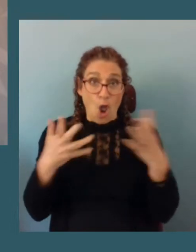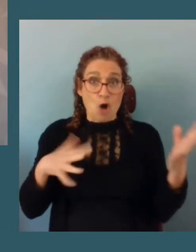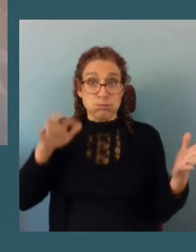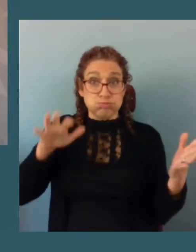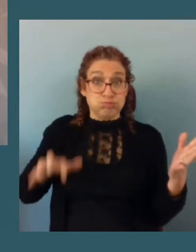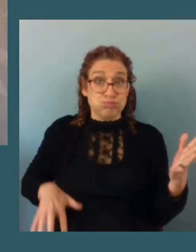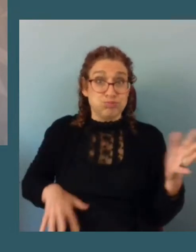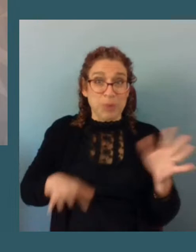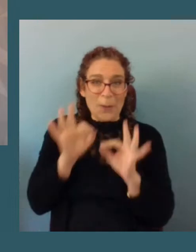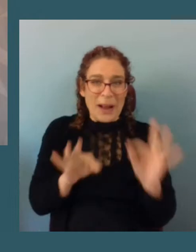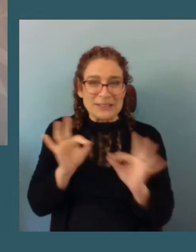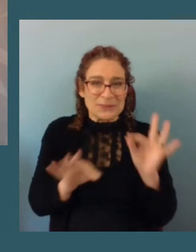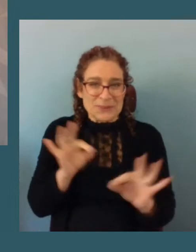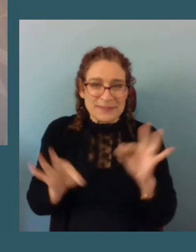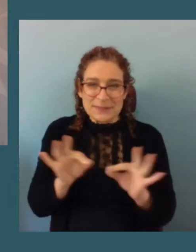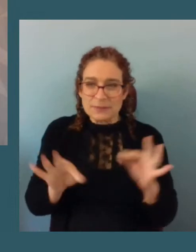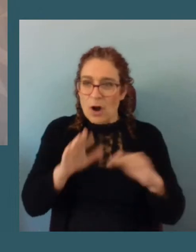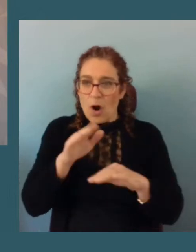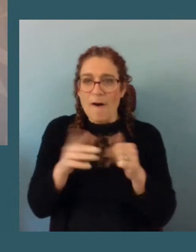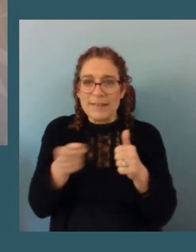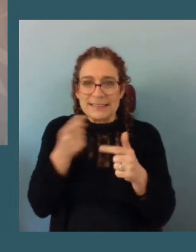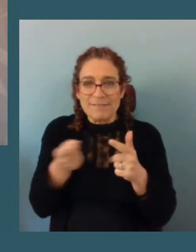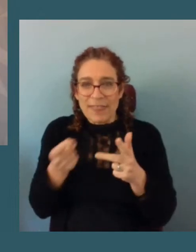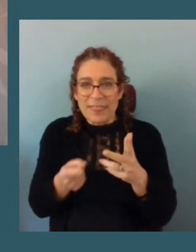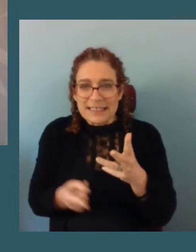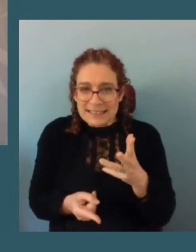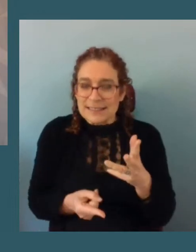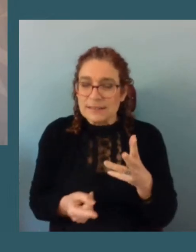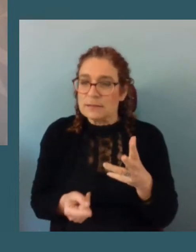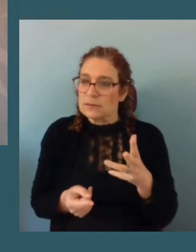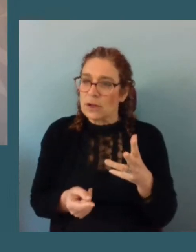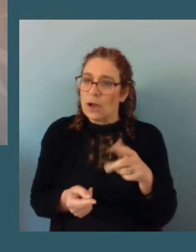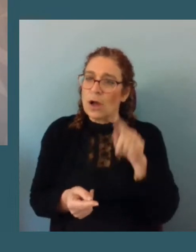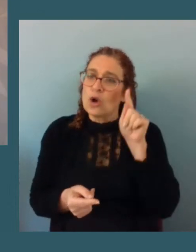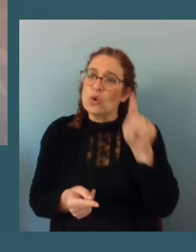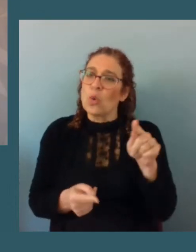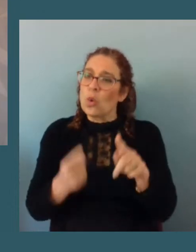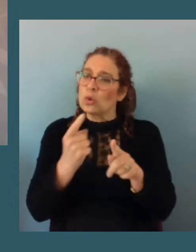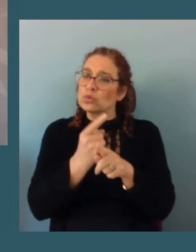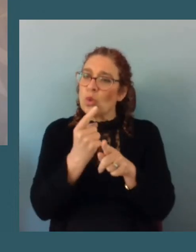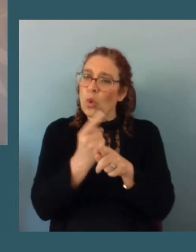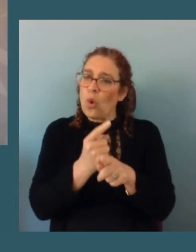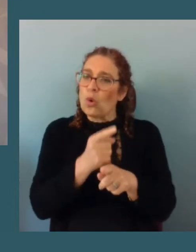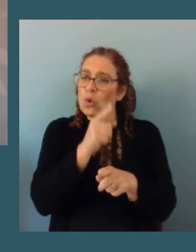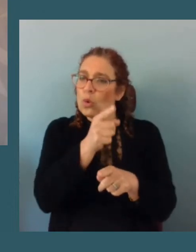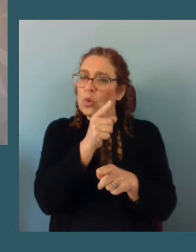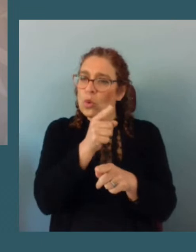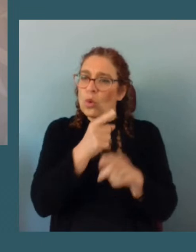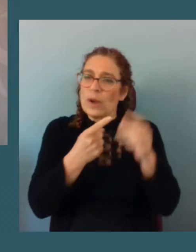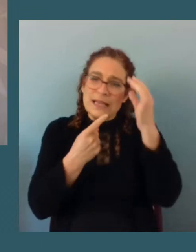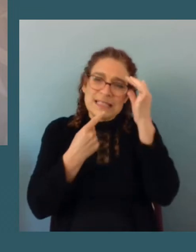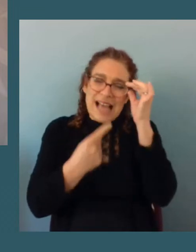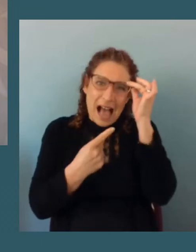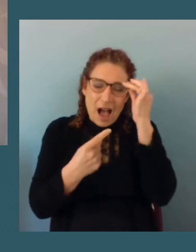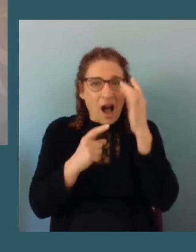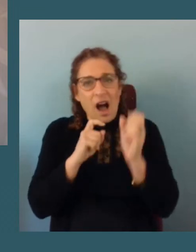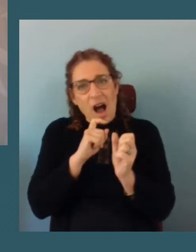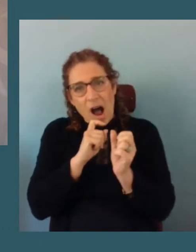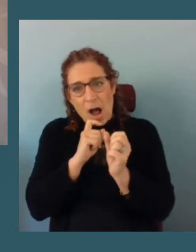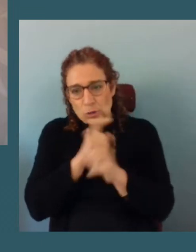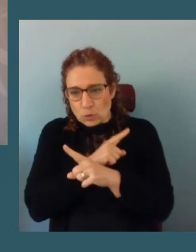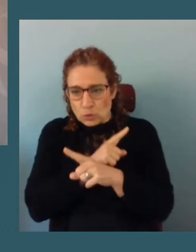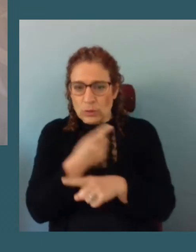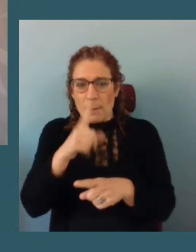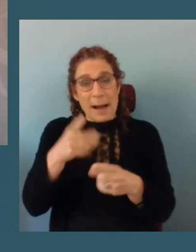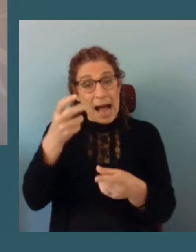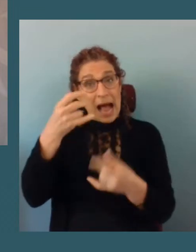through about a range of things. You mentioned in your talk that although it's unusual, cow's milk protein can go through